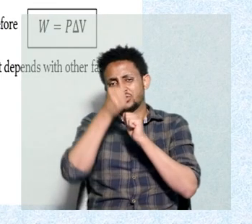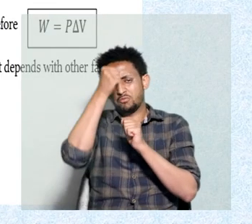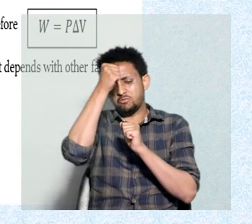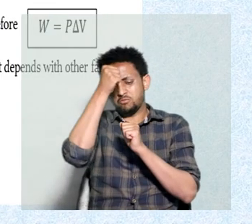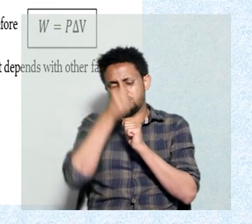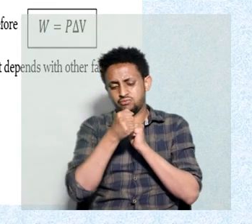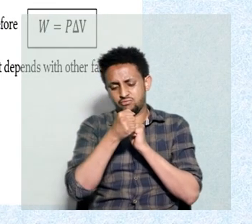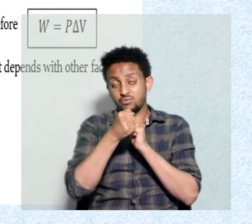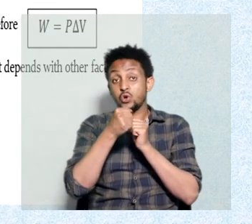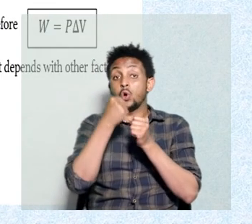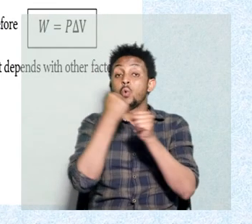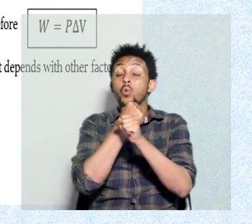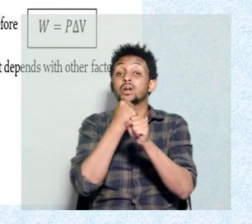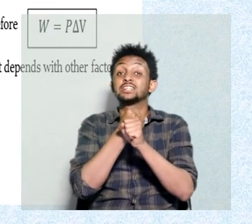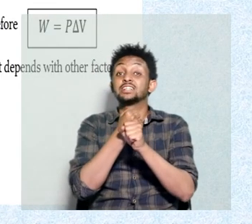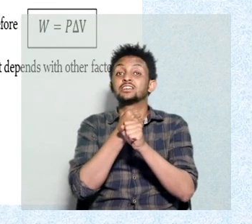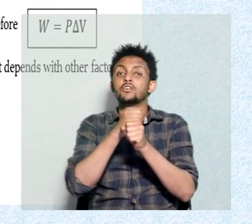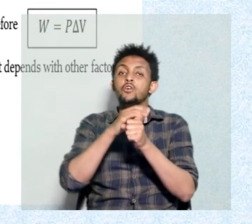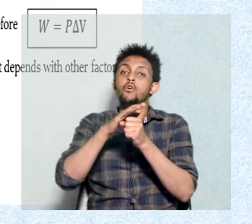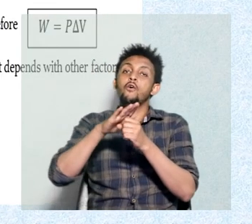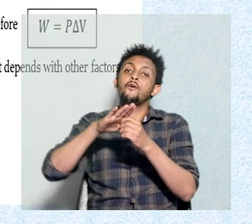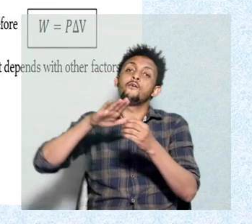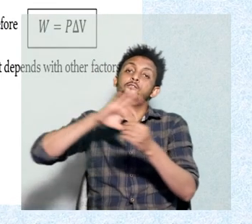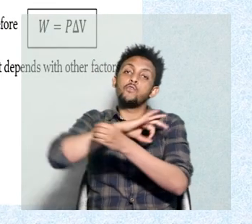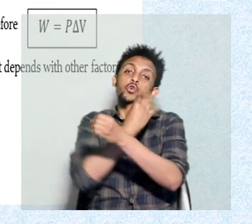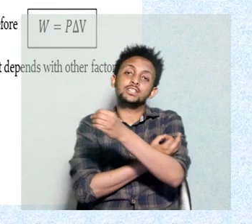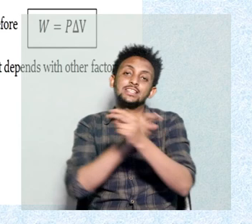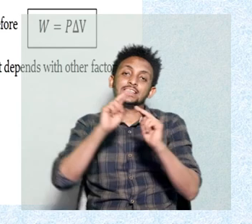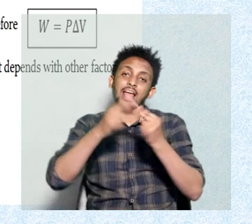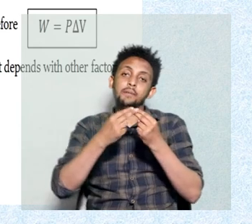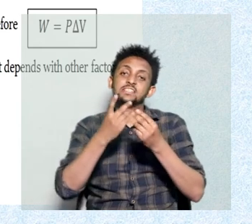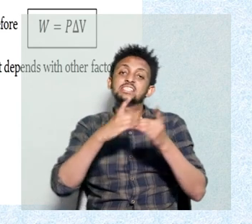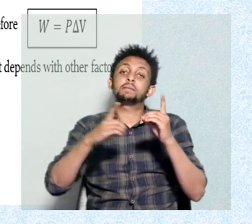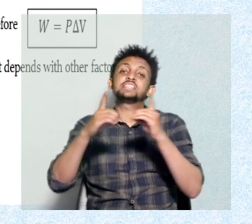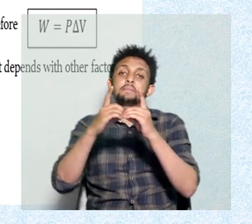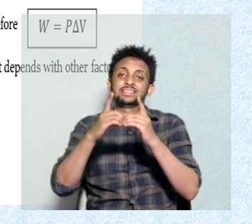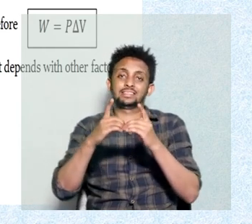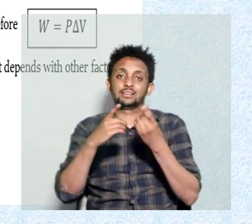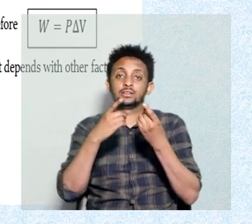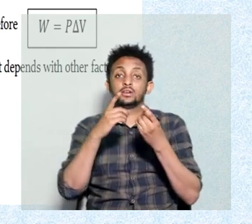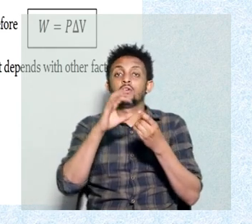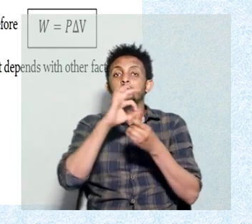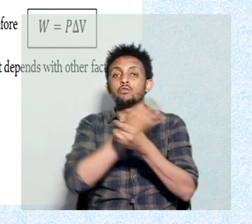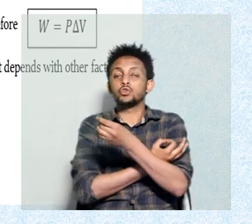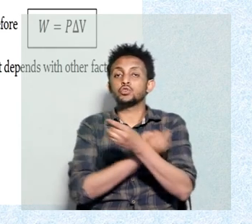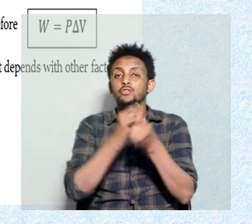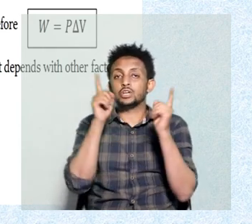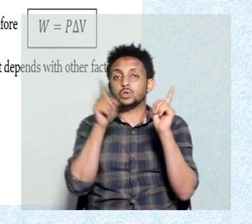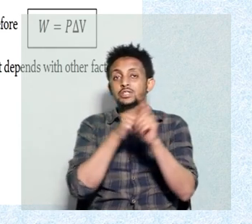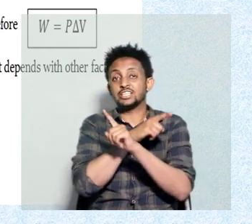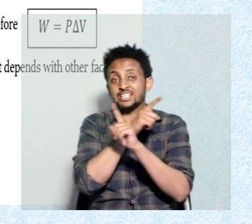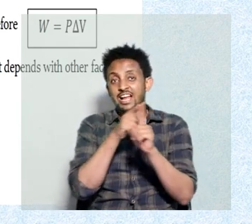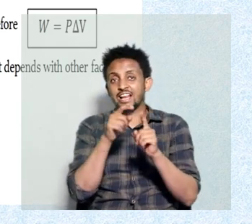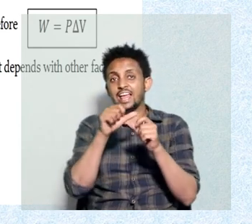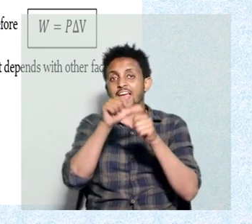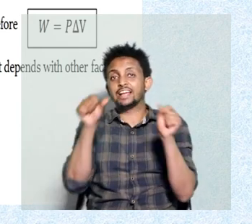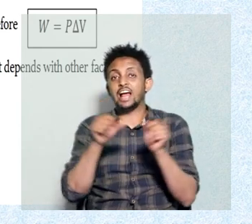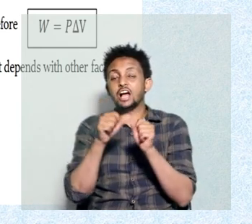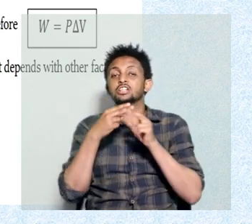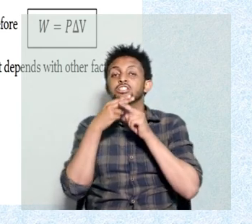So that work can be given as force times displacement, but we know that force over cross-sectional area is known